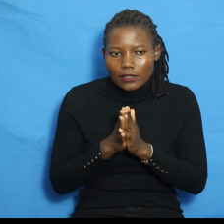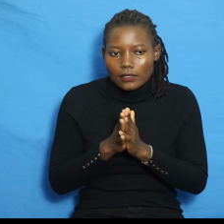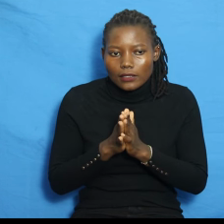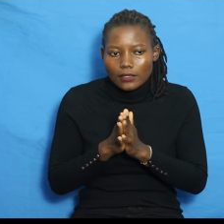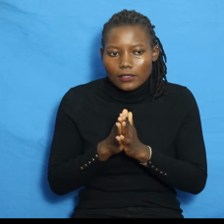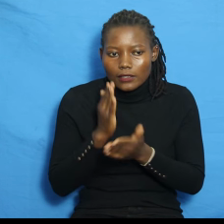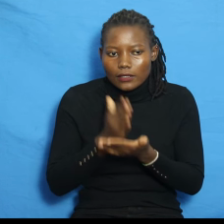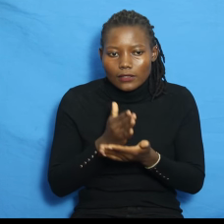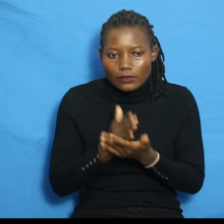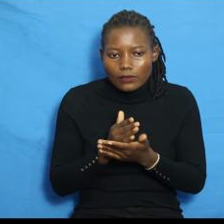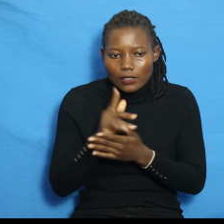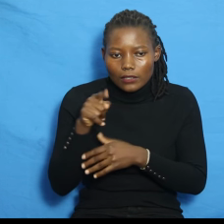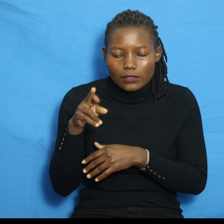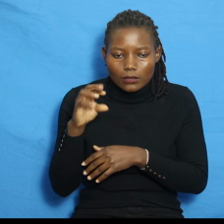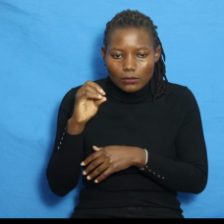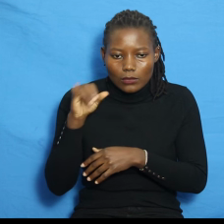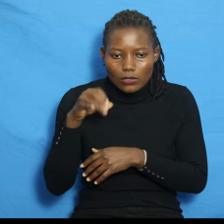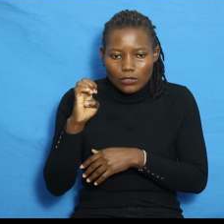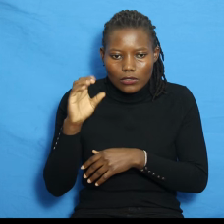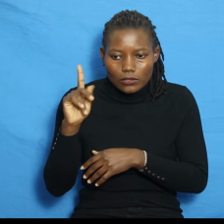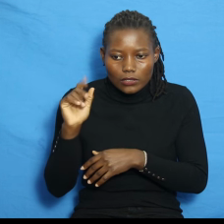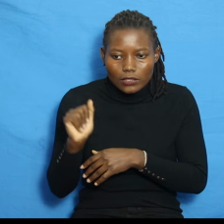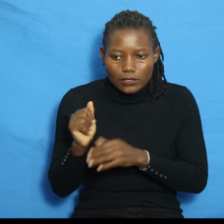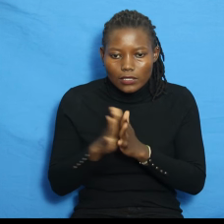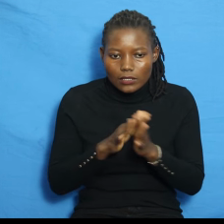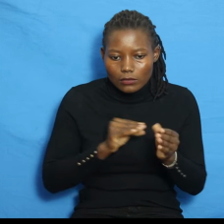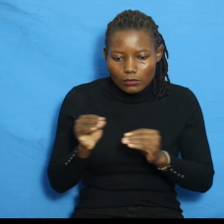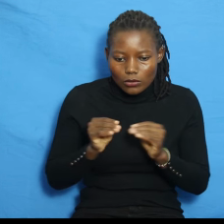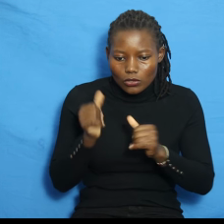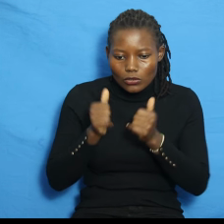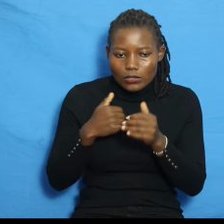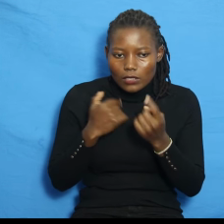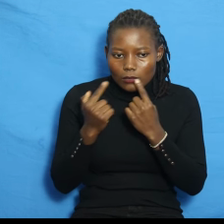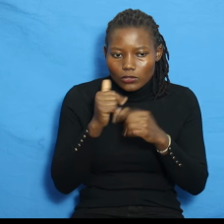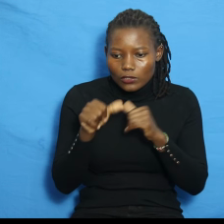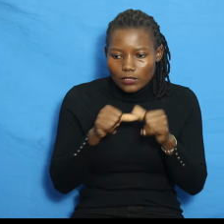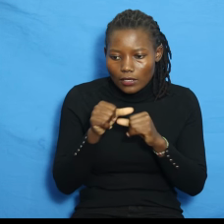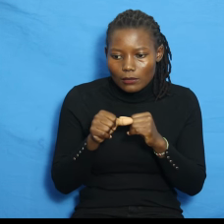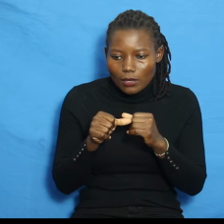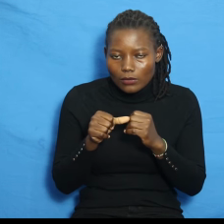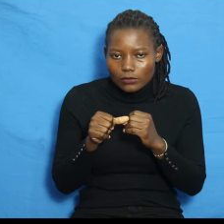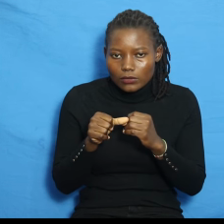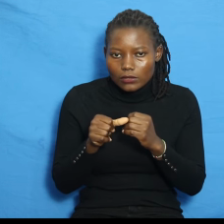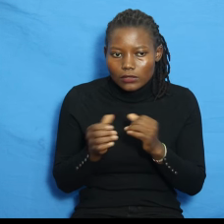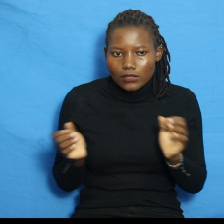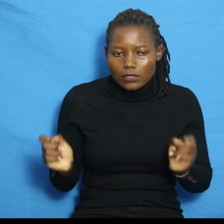And in fact, projectile motion, which I'm talking about, the throwing events